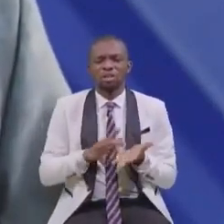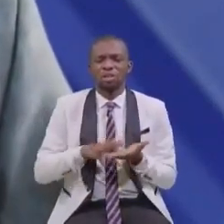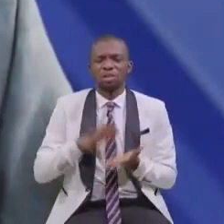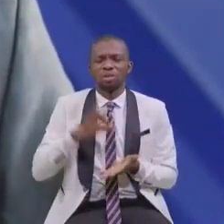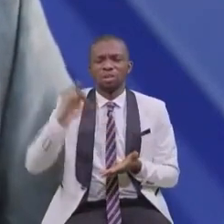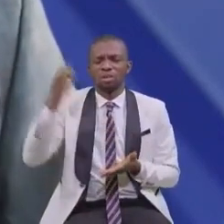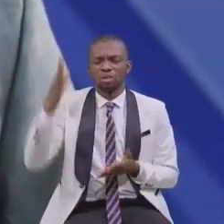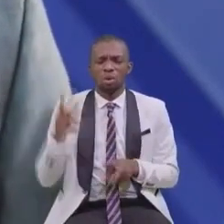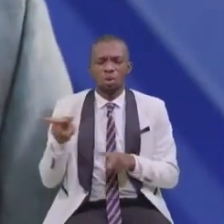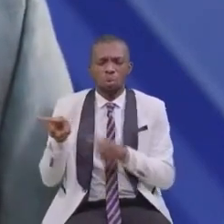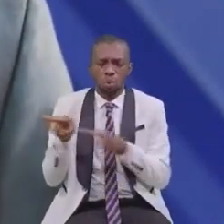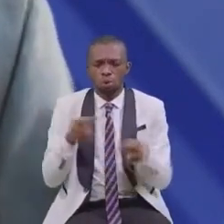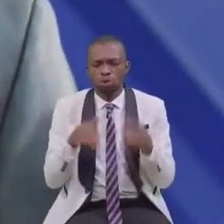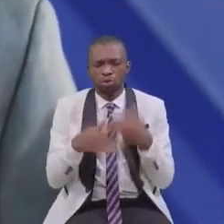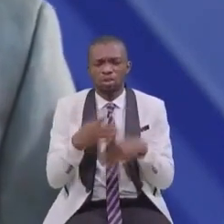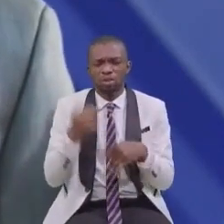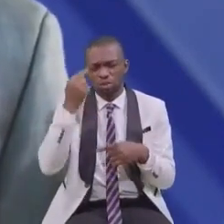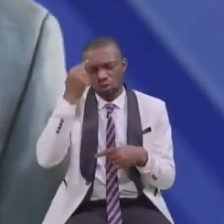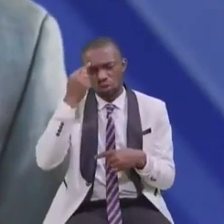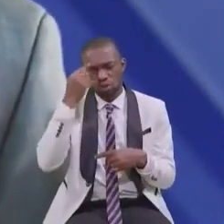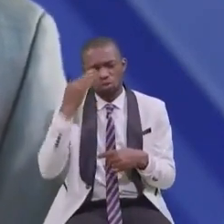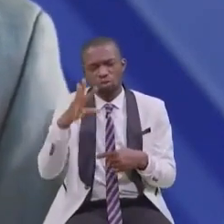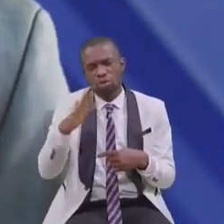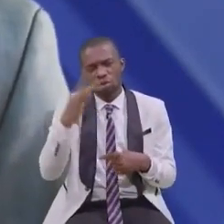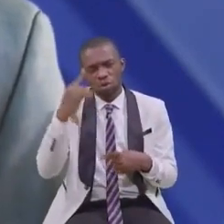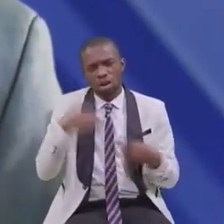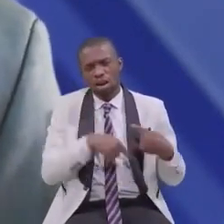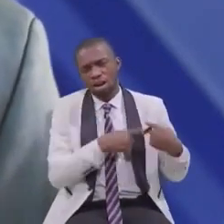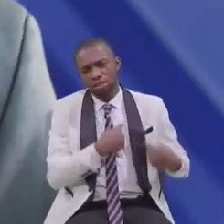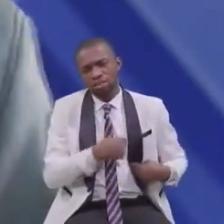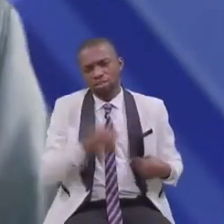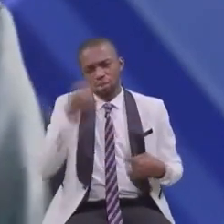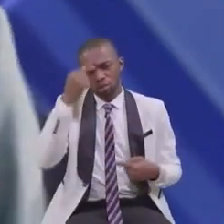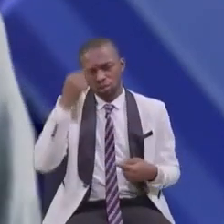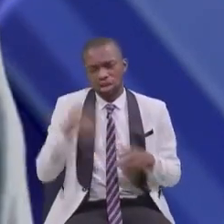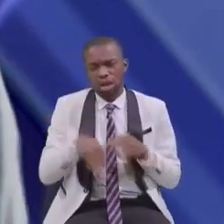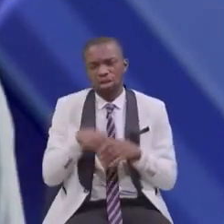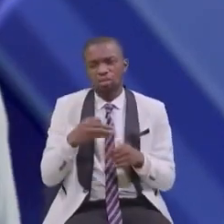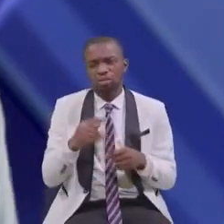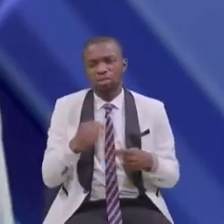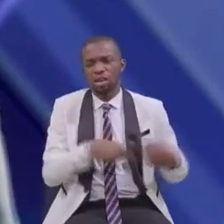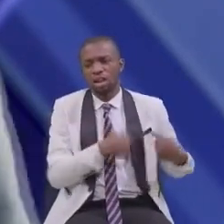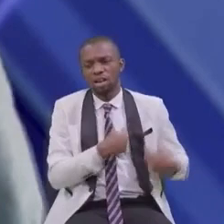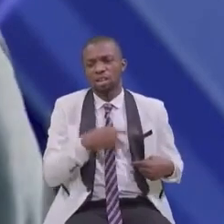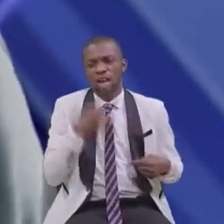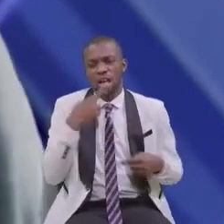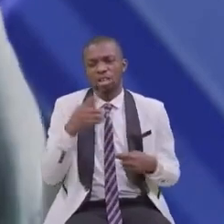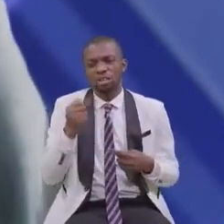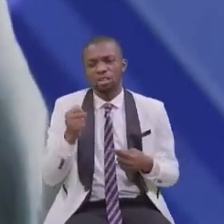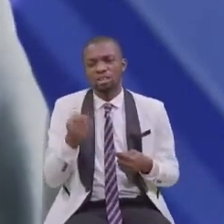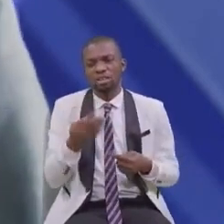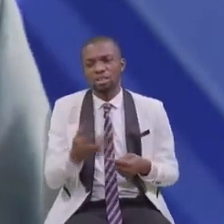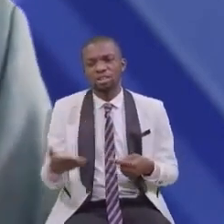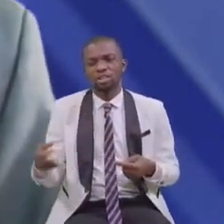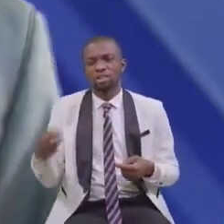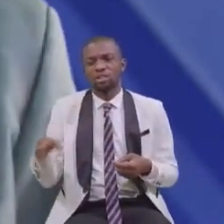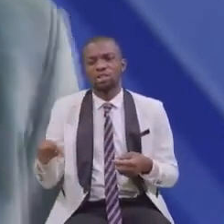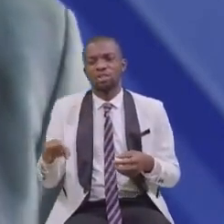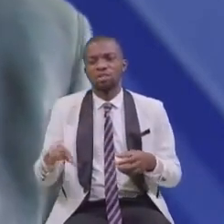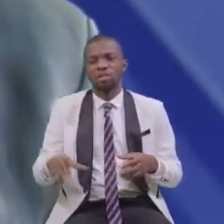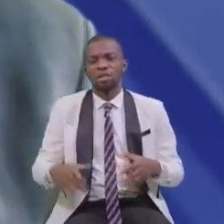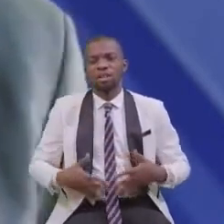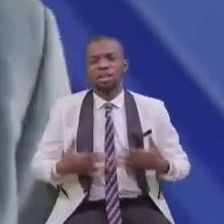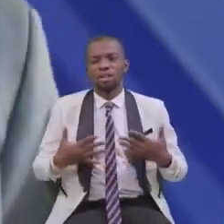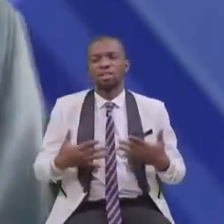hearts, because out of the heart are the issues of life. Out of the abundance of heart,